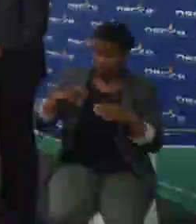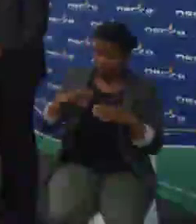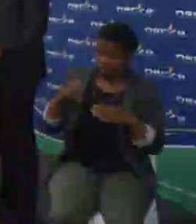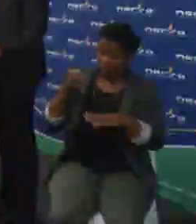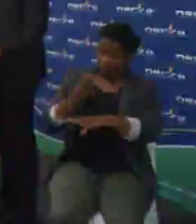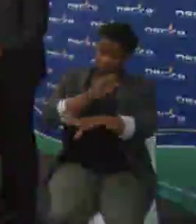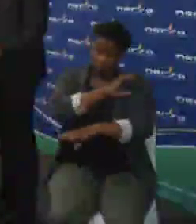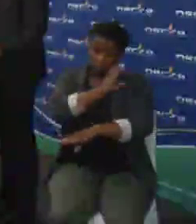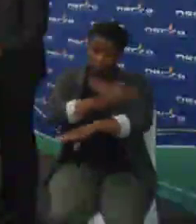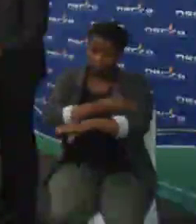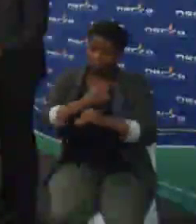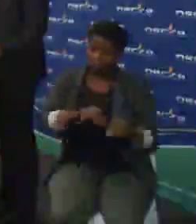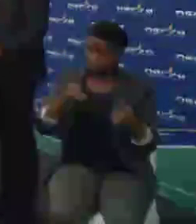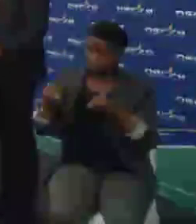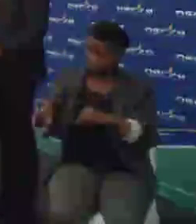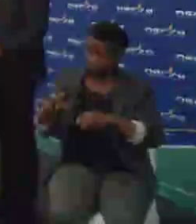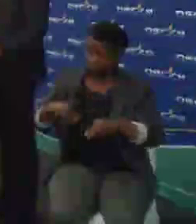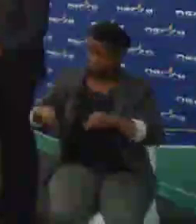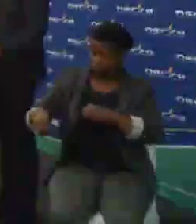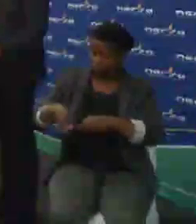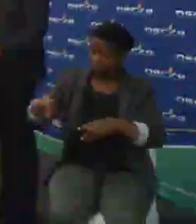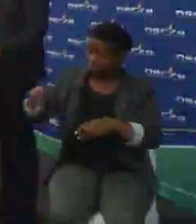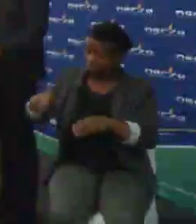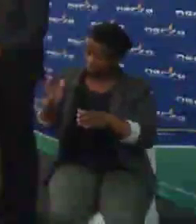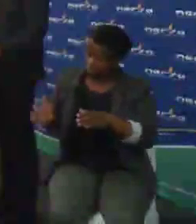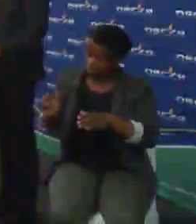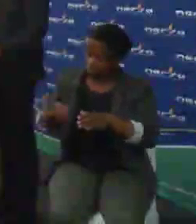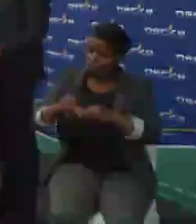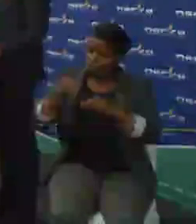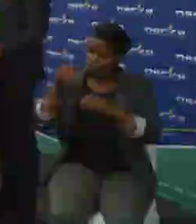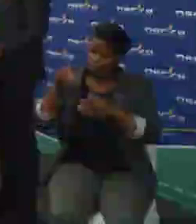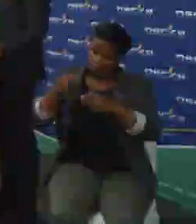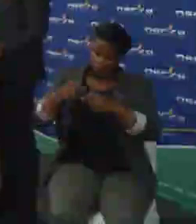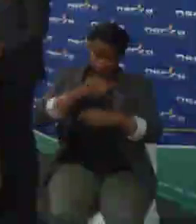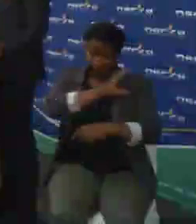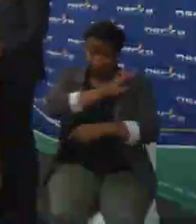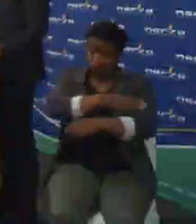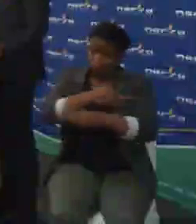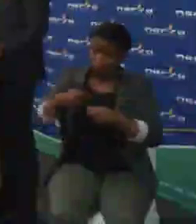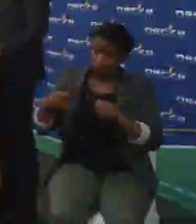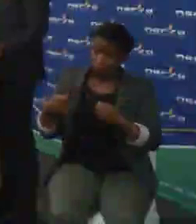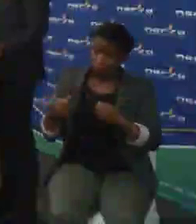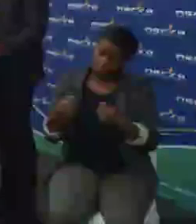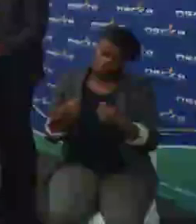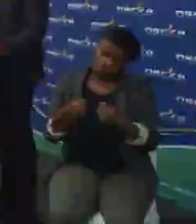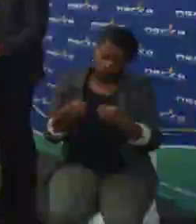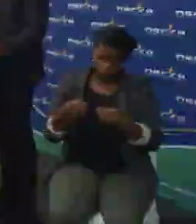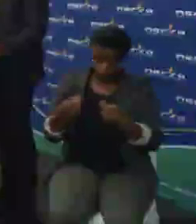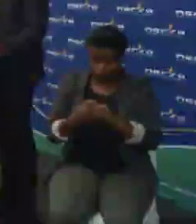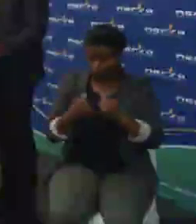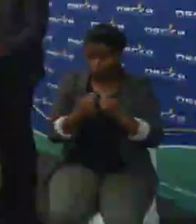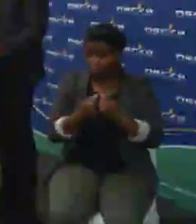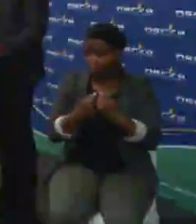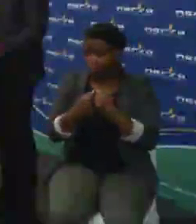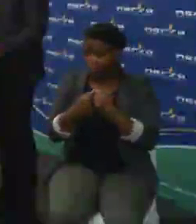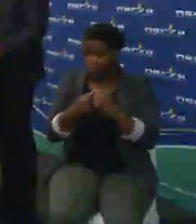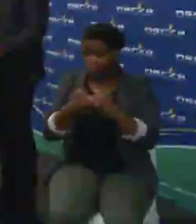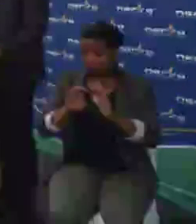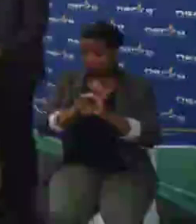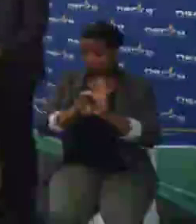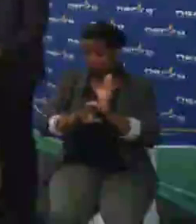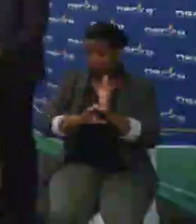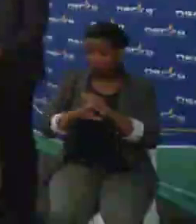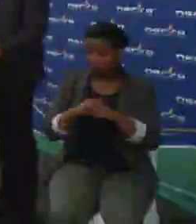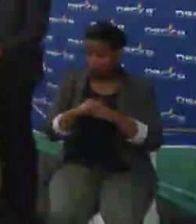has already moved in this direction with its Independent Power Producers Program. This program is, however, woefully